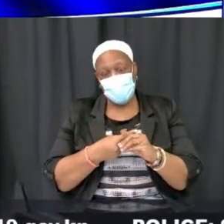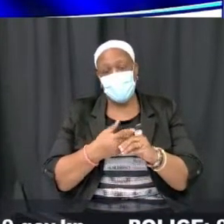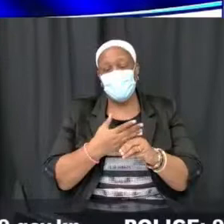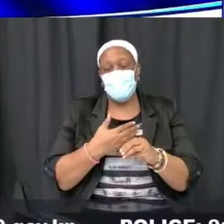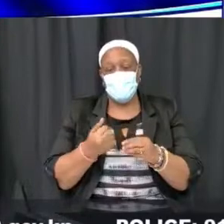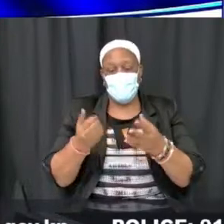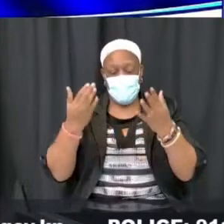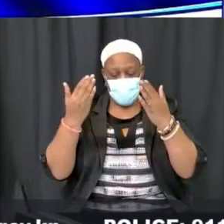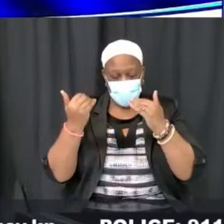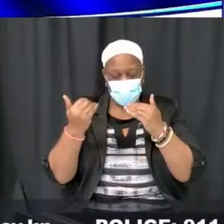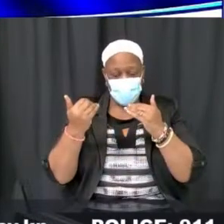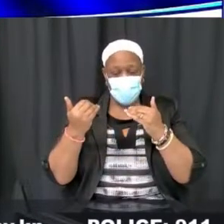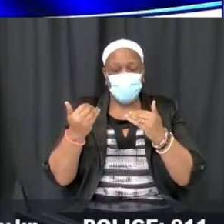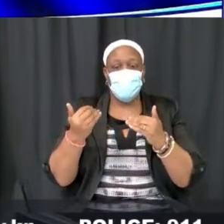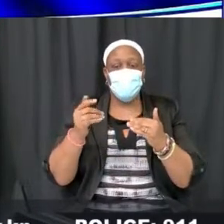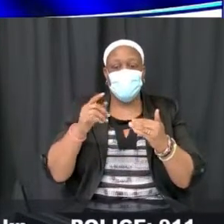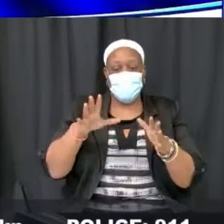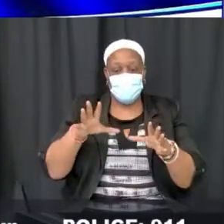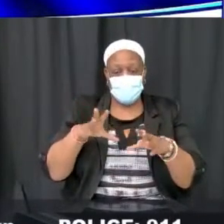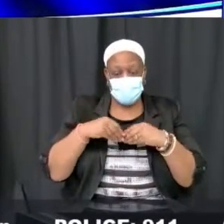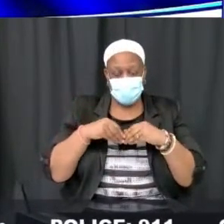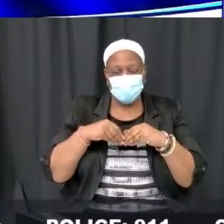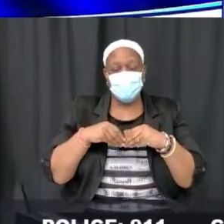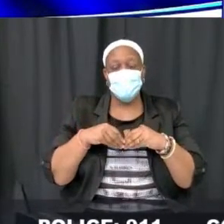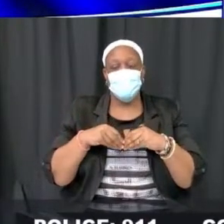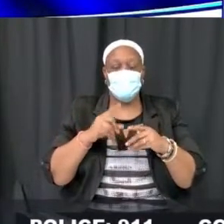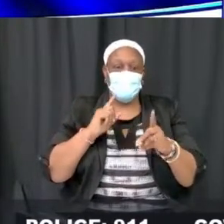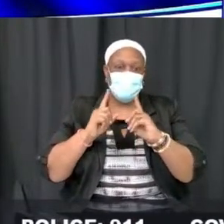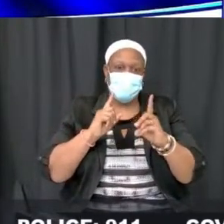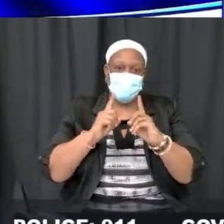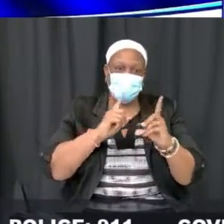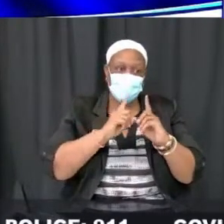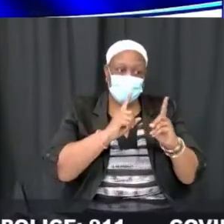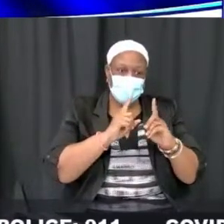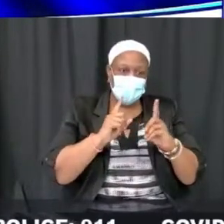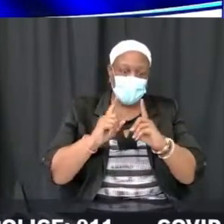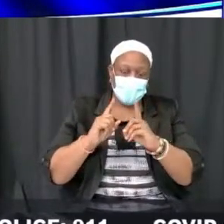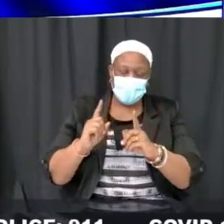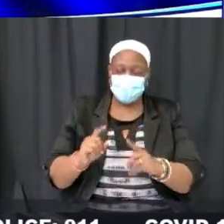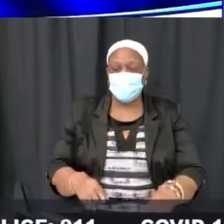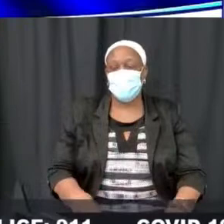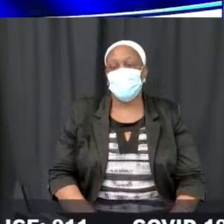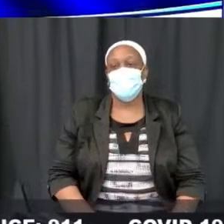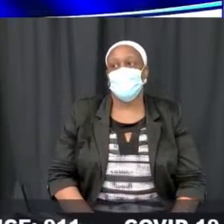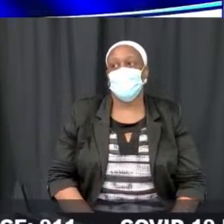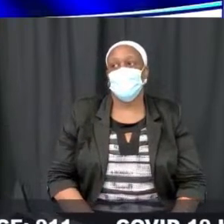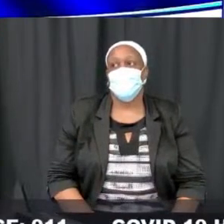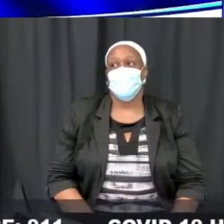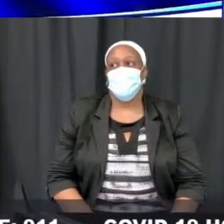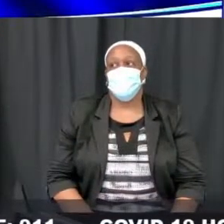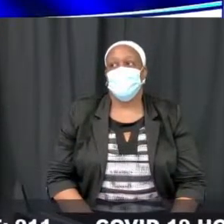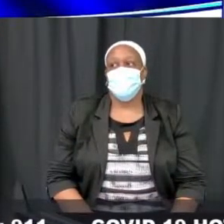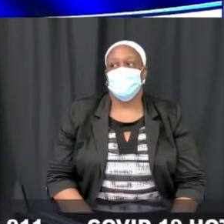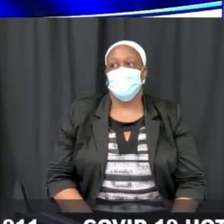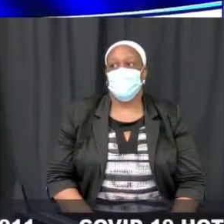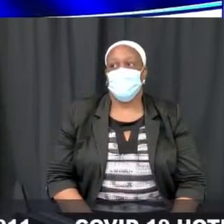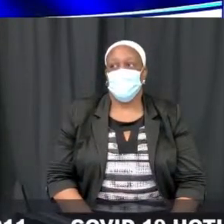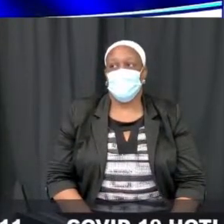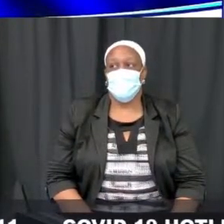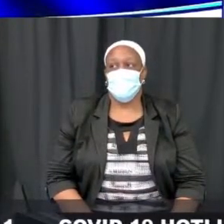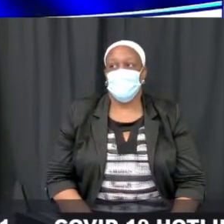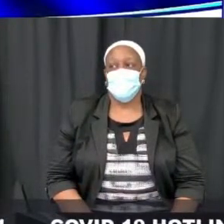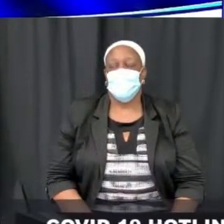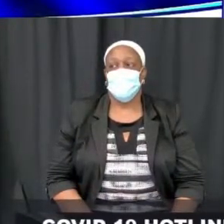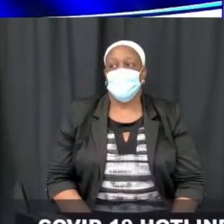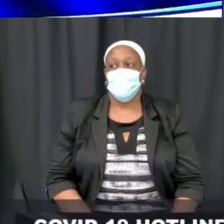approved or discussed. However, prior to that, on the 5th of July, the National COVID-19 Task